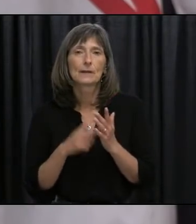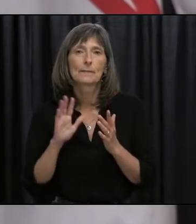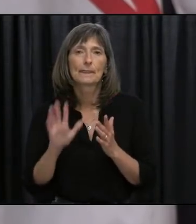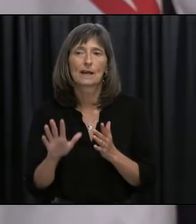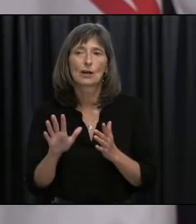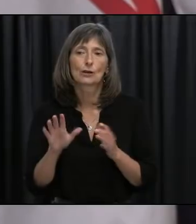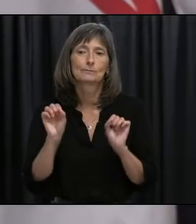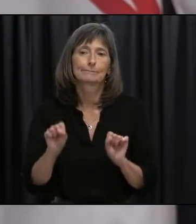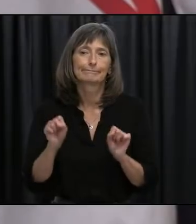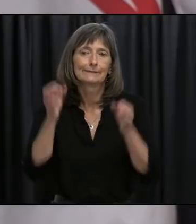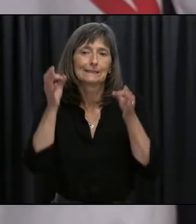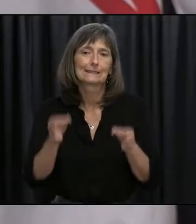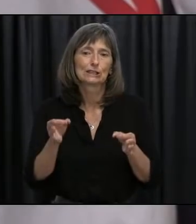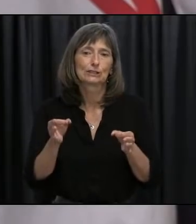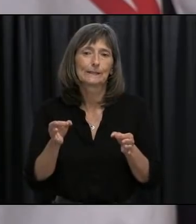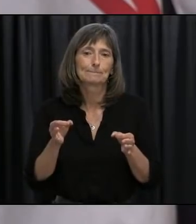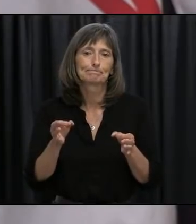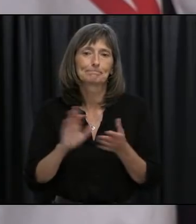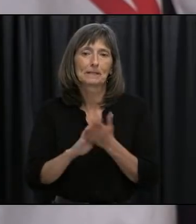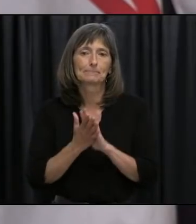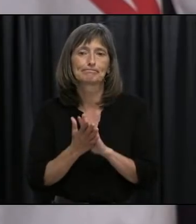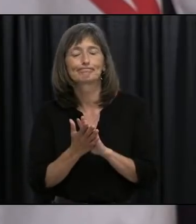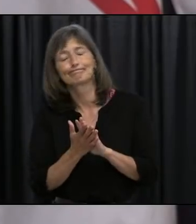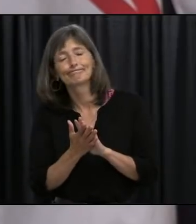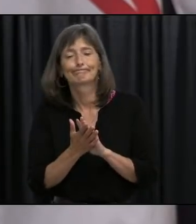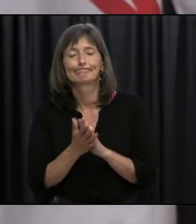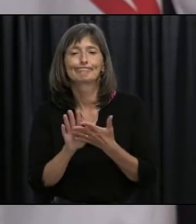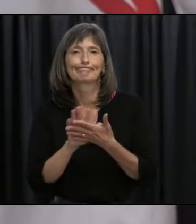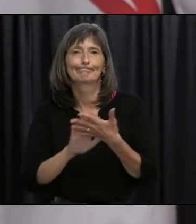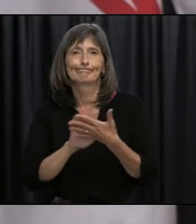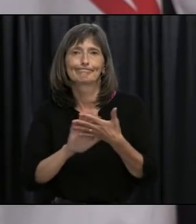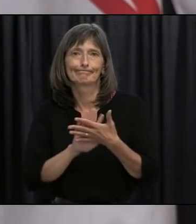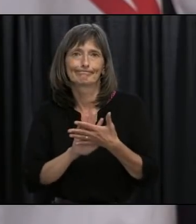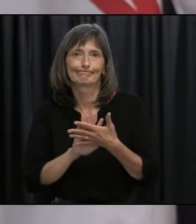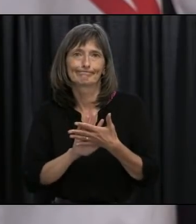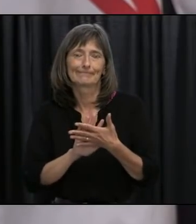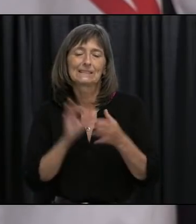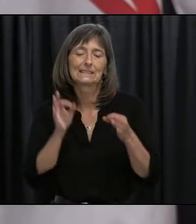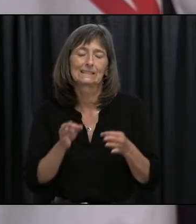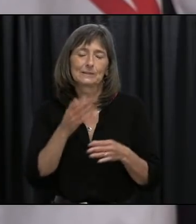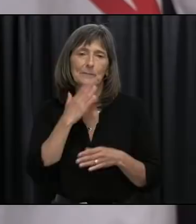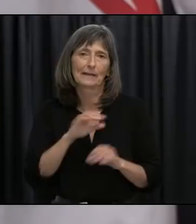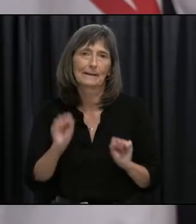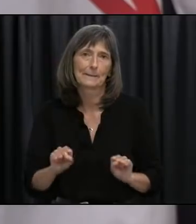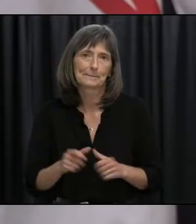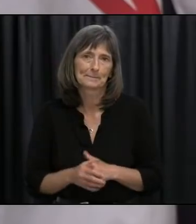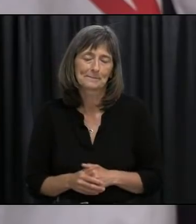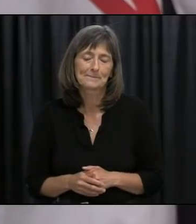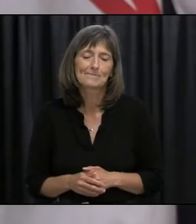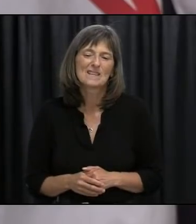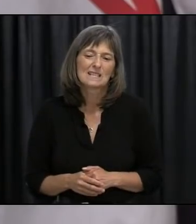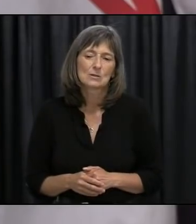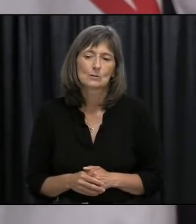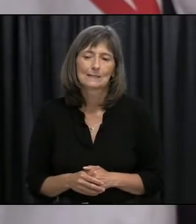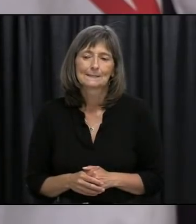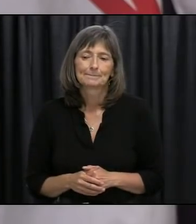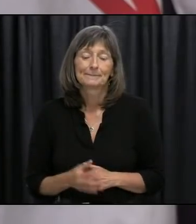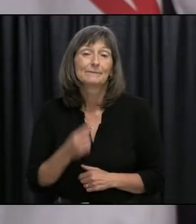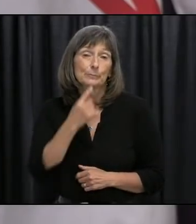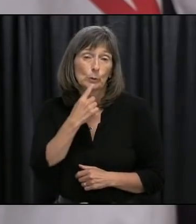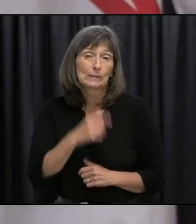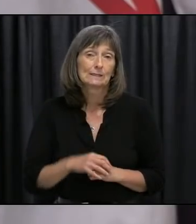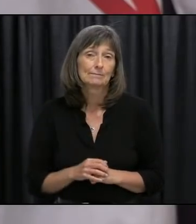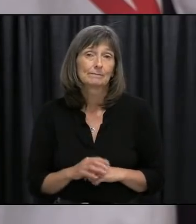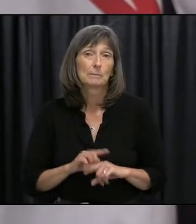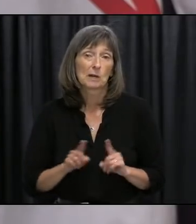decision-making ability is impaired. So that's unfortunate, and I think certainly what we've had some